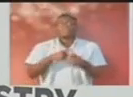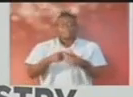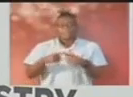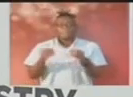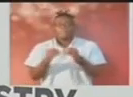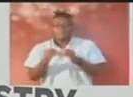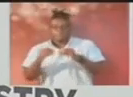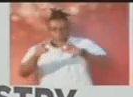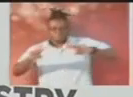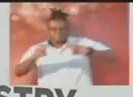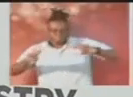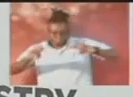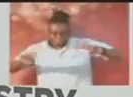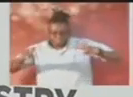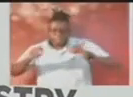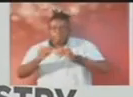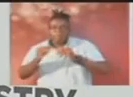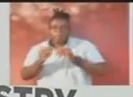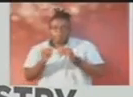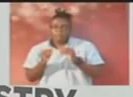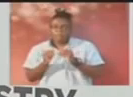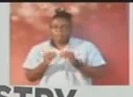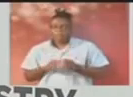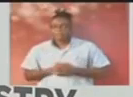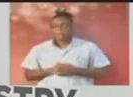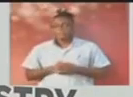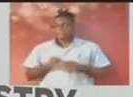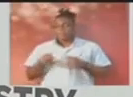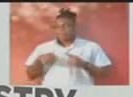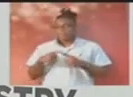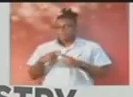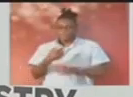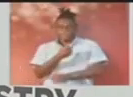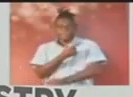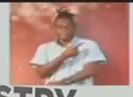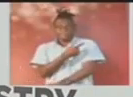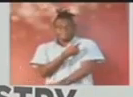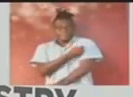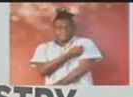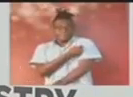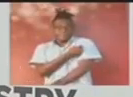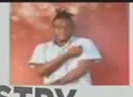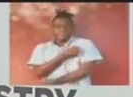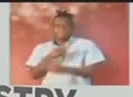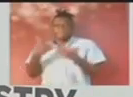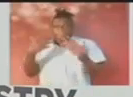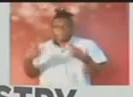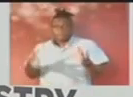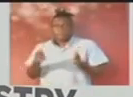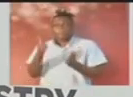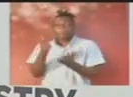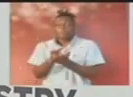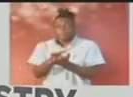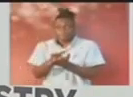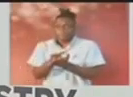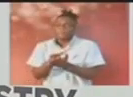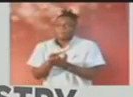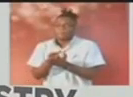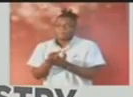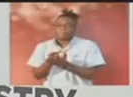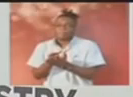listed for emergency use, the procedure is gone through, it must continue